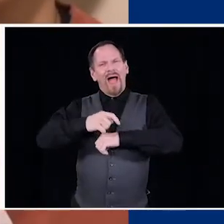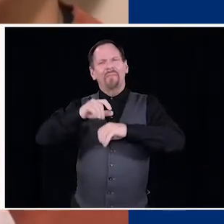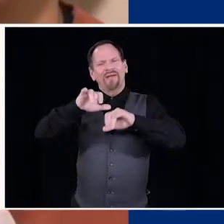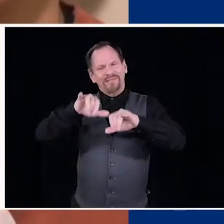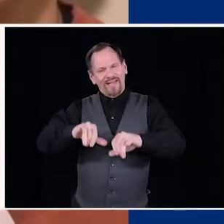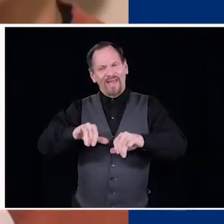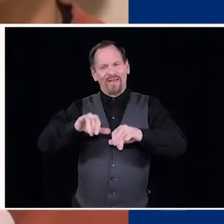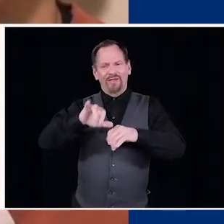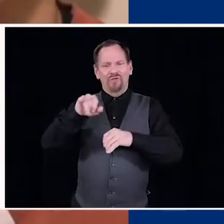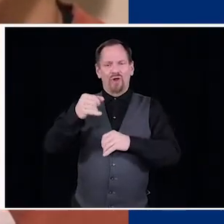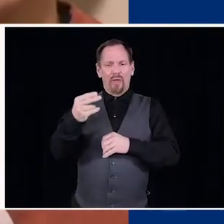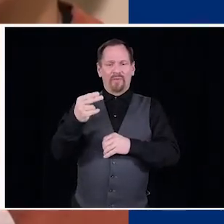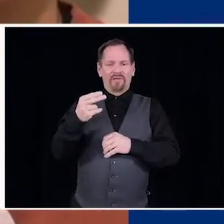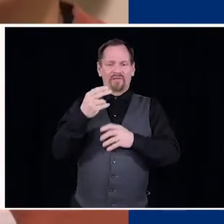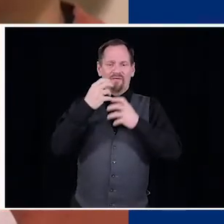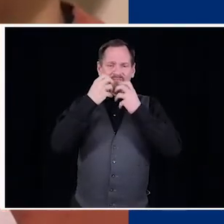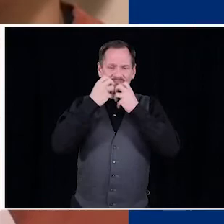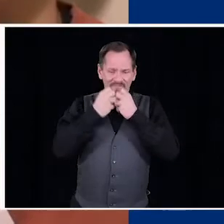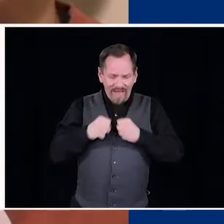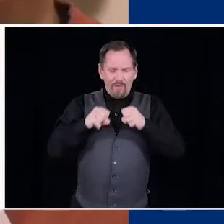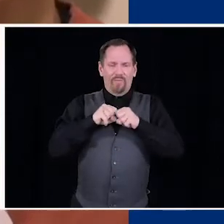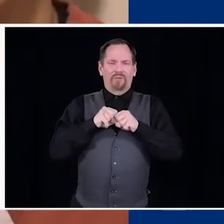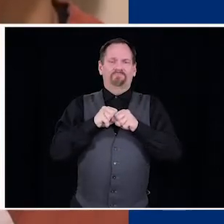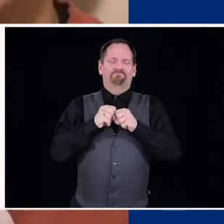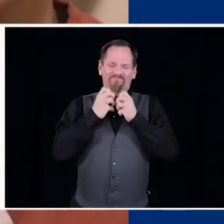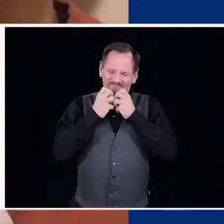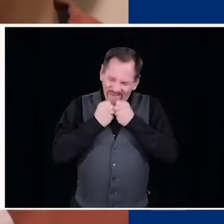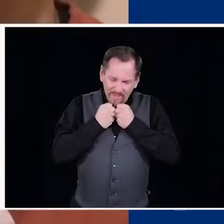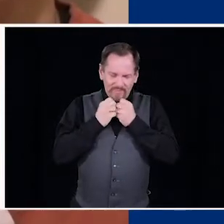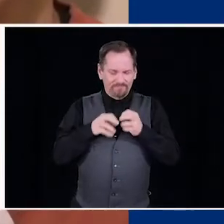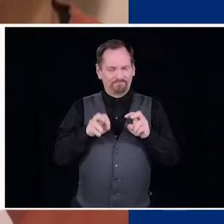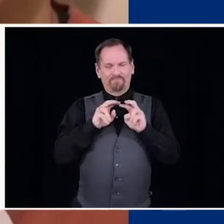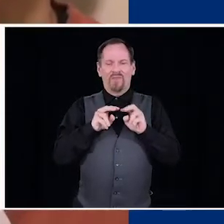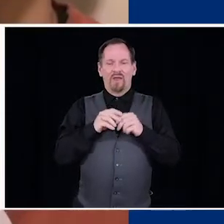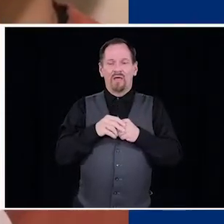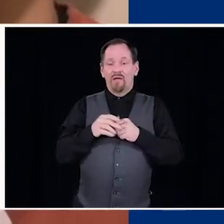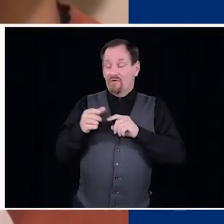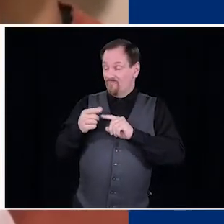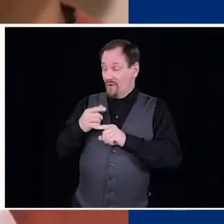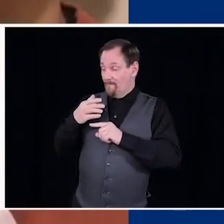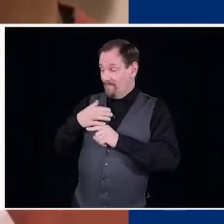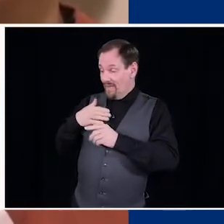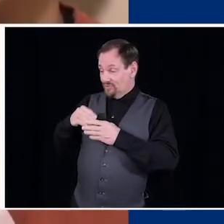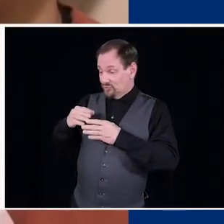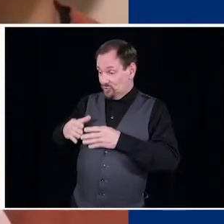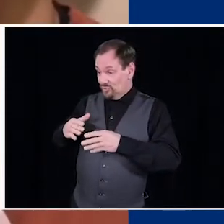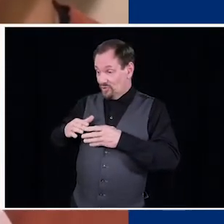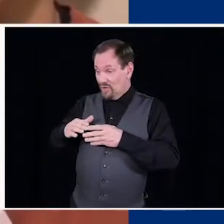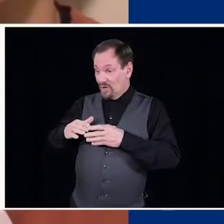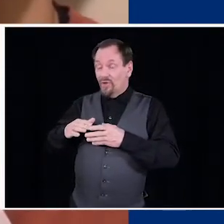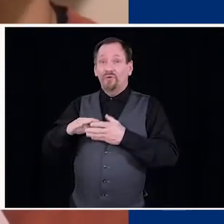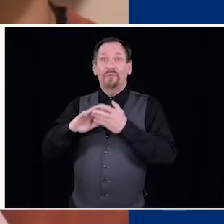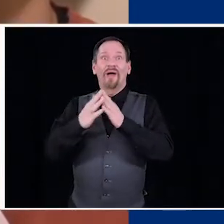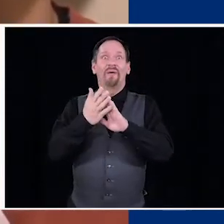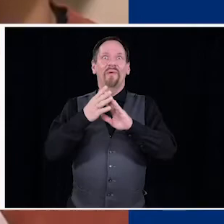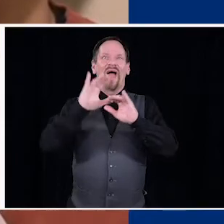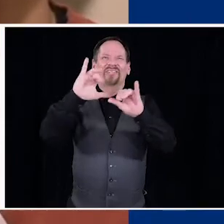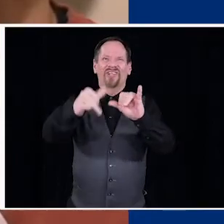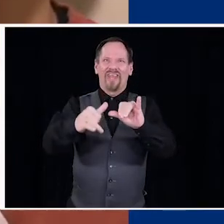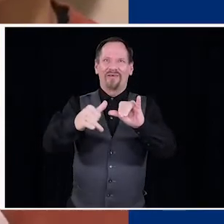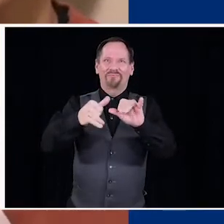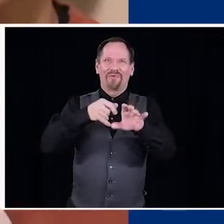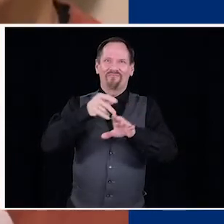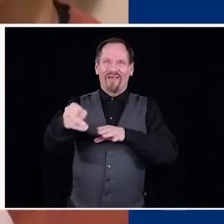at Hopkins are very valuable to me. It helped me transit from a business major student to become an